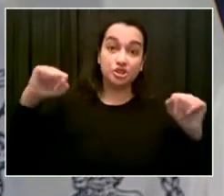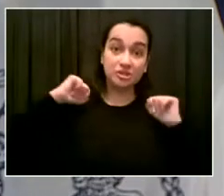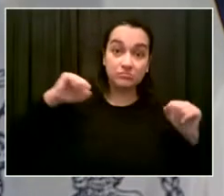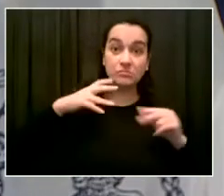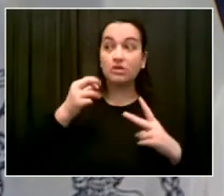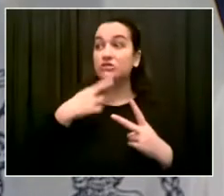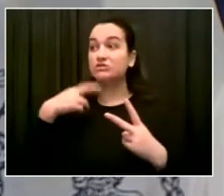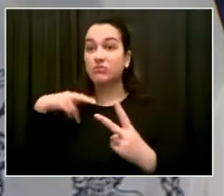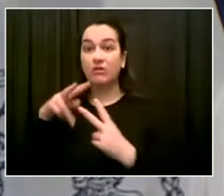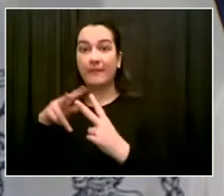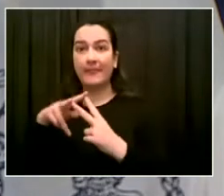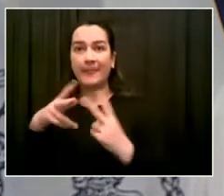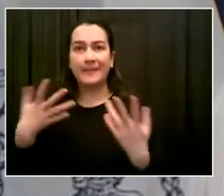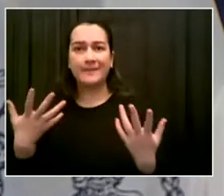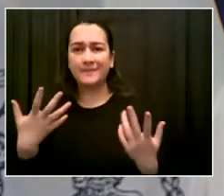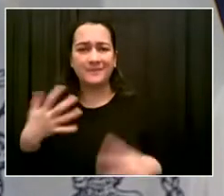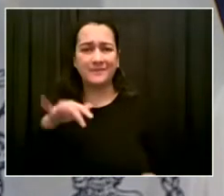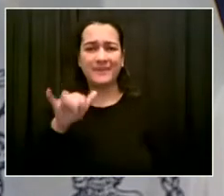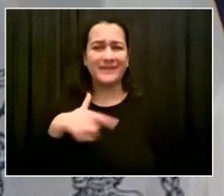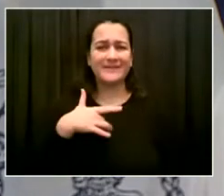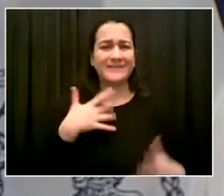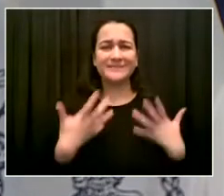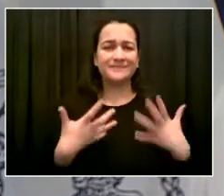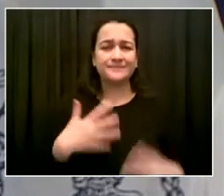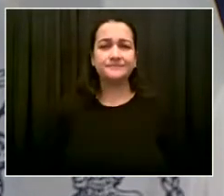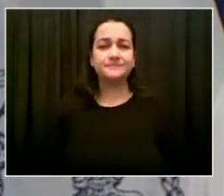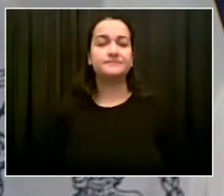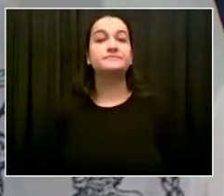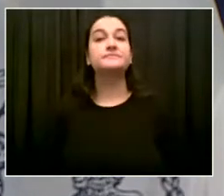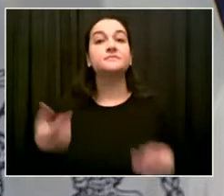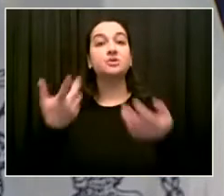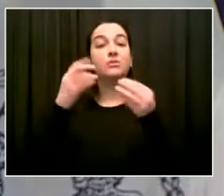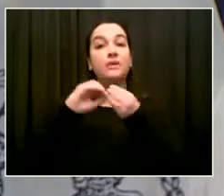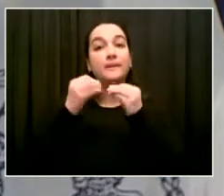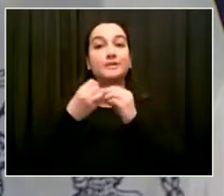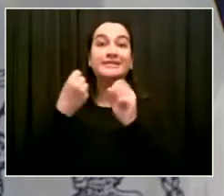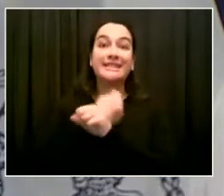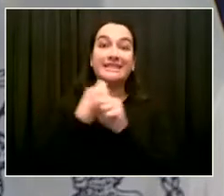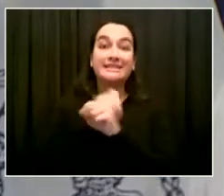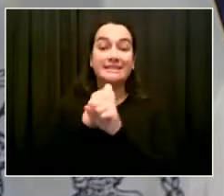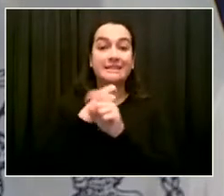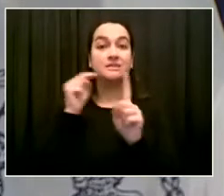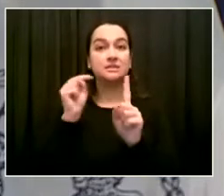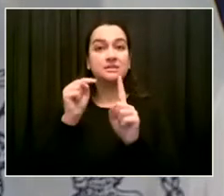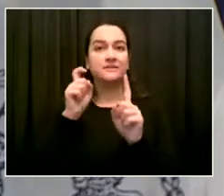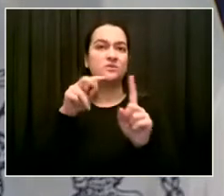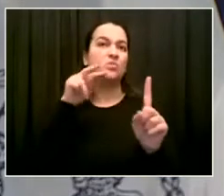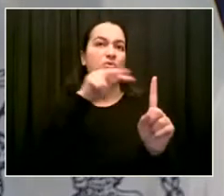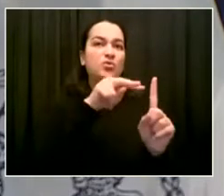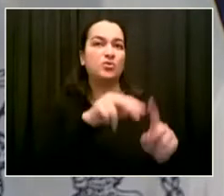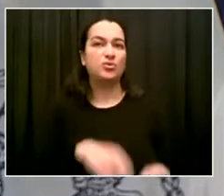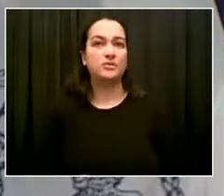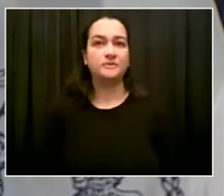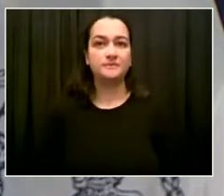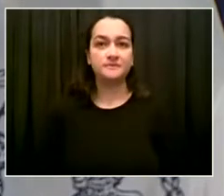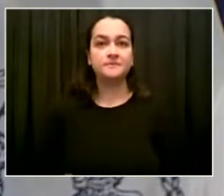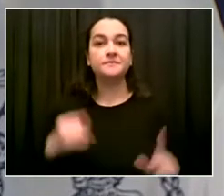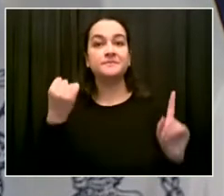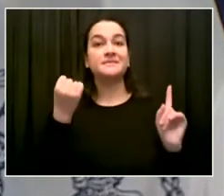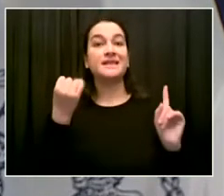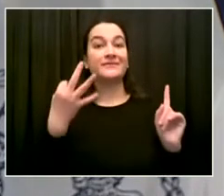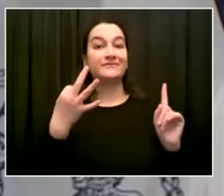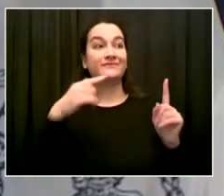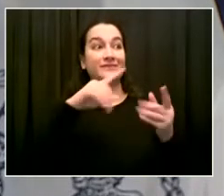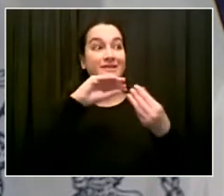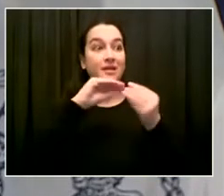seeing. And if we think something needs to be further adjusted, we'll say it. Go ahead. We have time for two more. First is